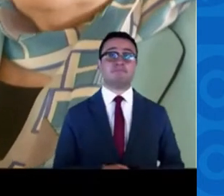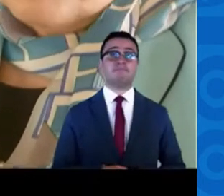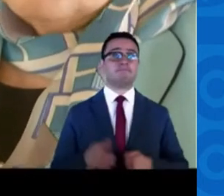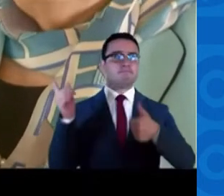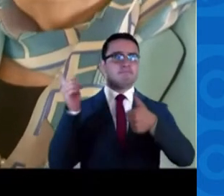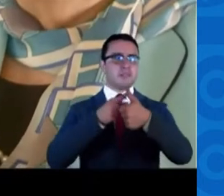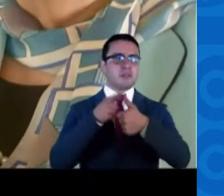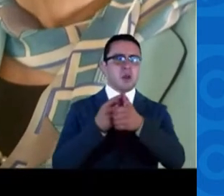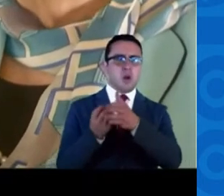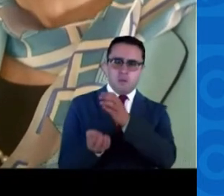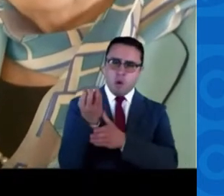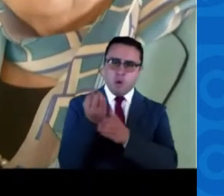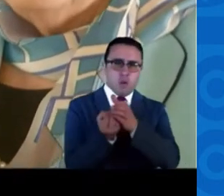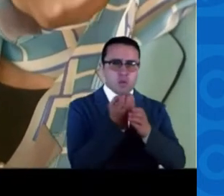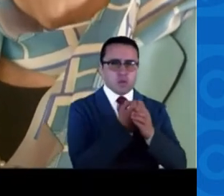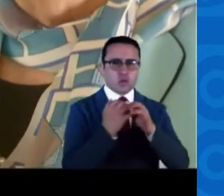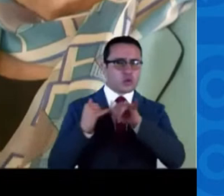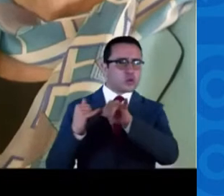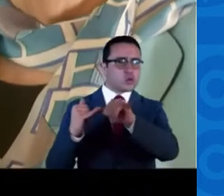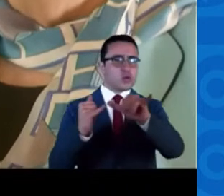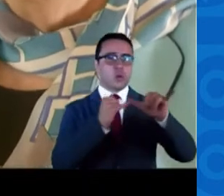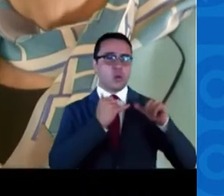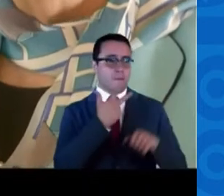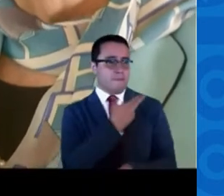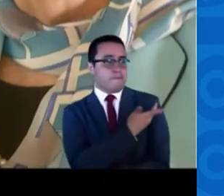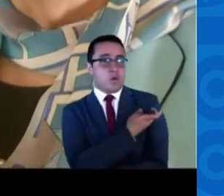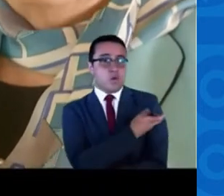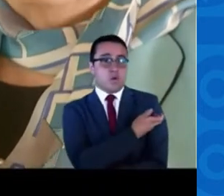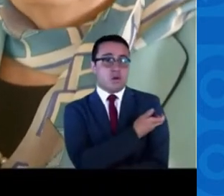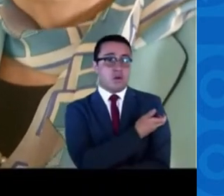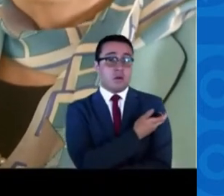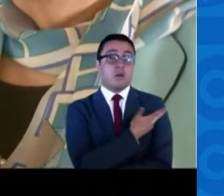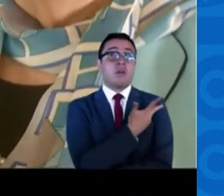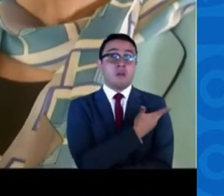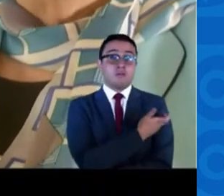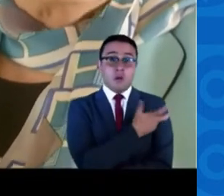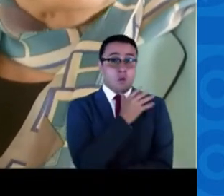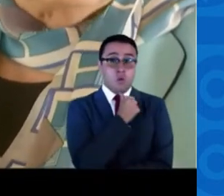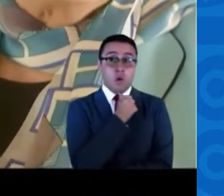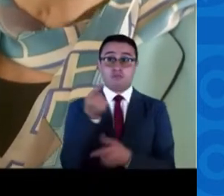recovery. First, a joint and equitative distribution